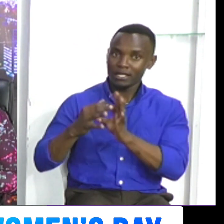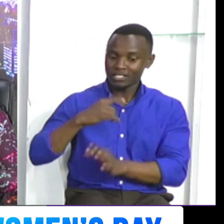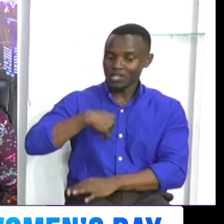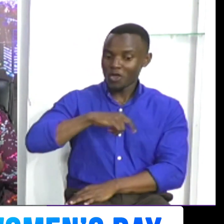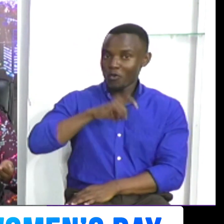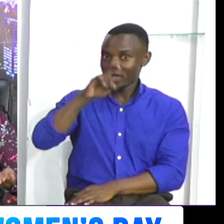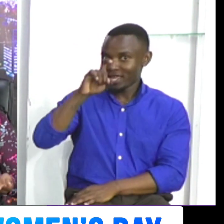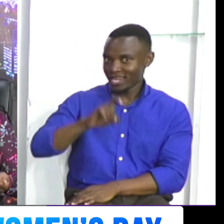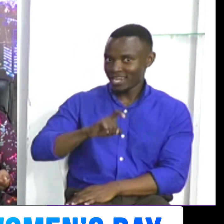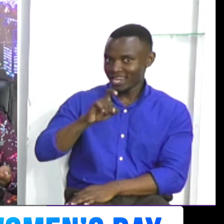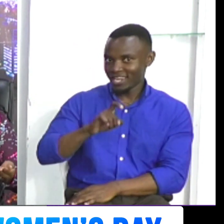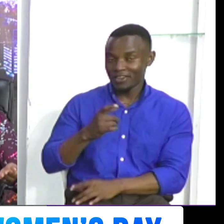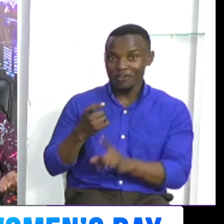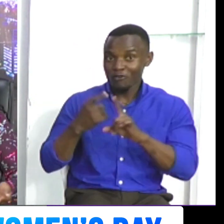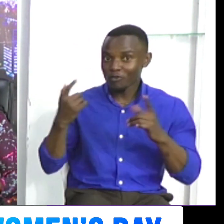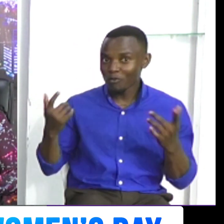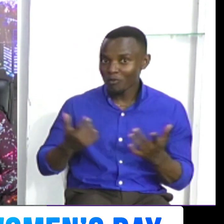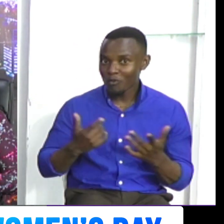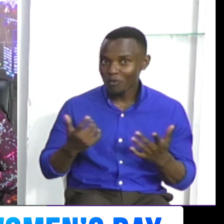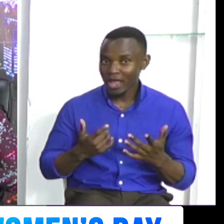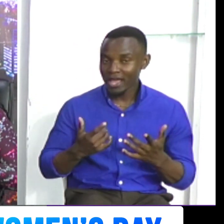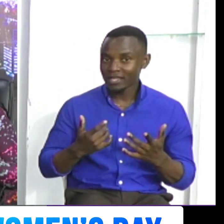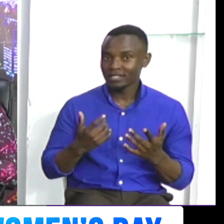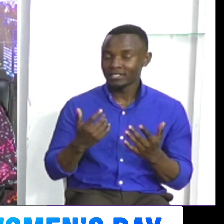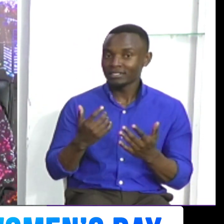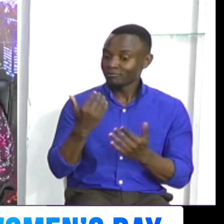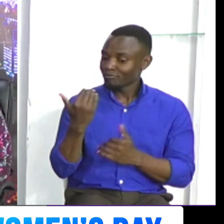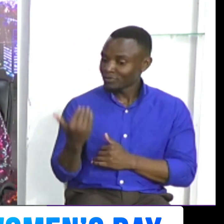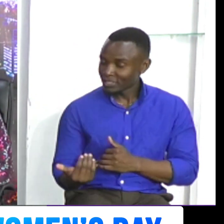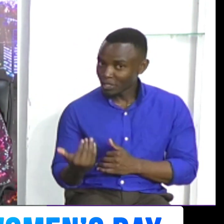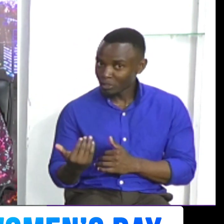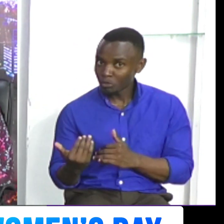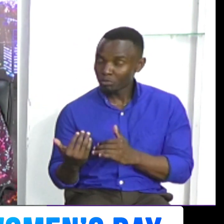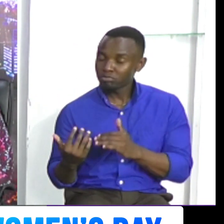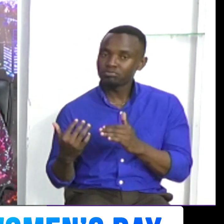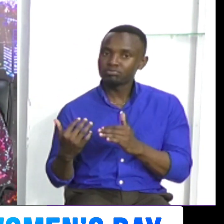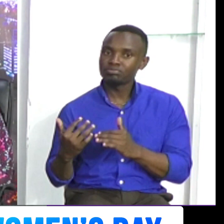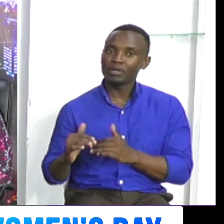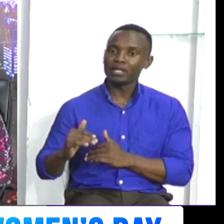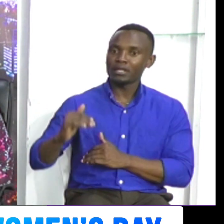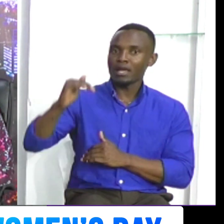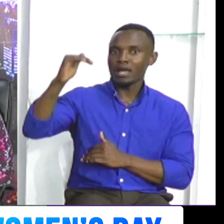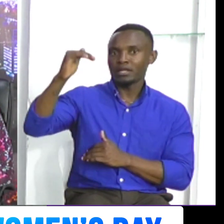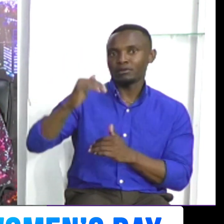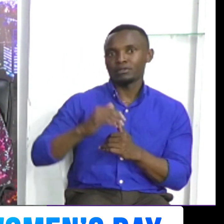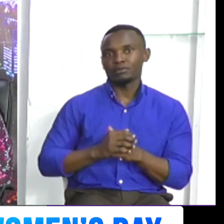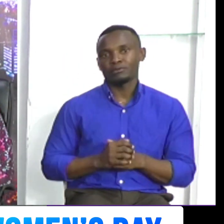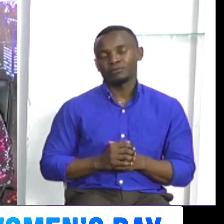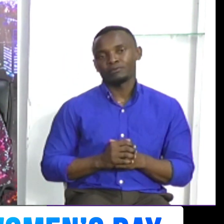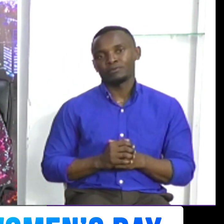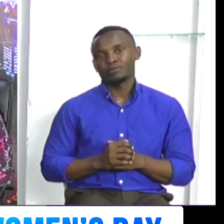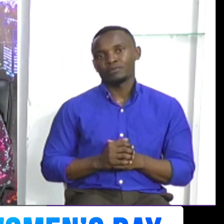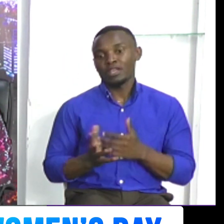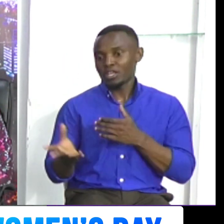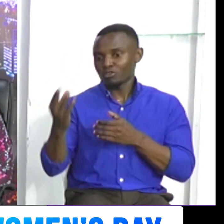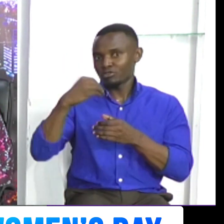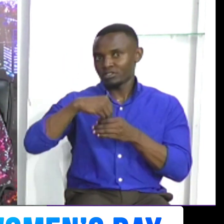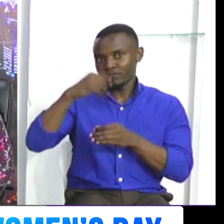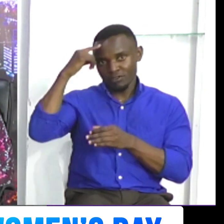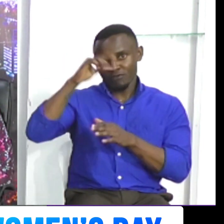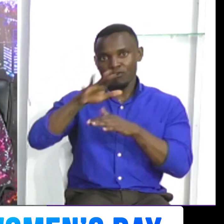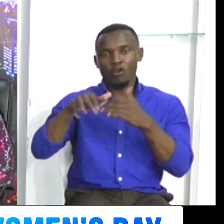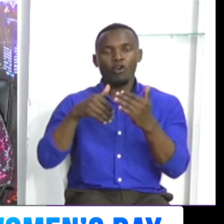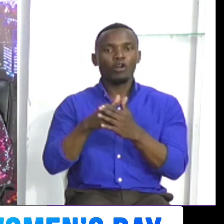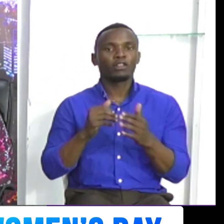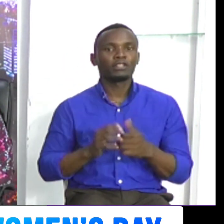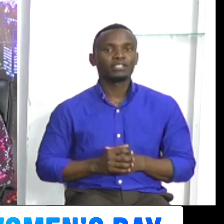amongst us, from us being children to us being adults. A matter of inclusivity for all. So